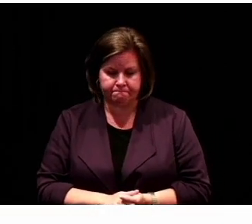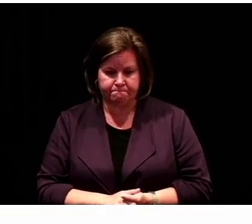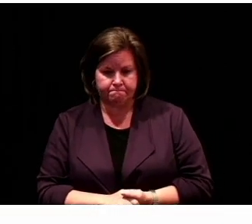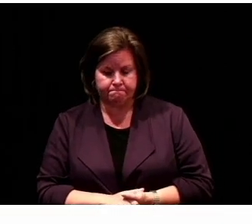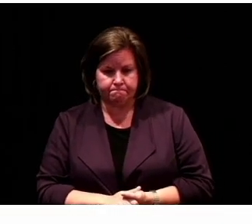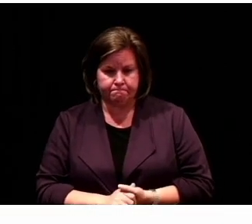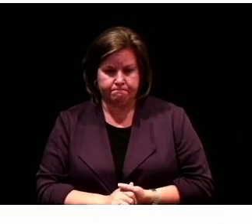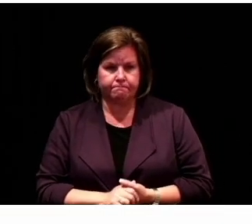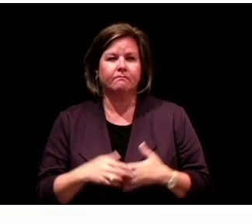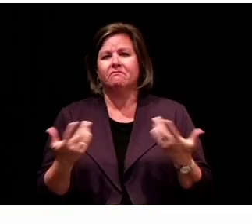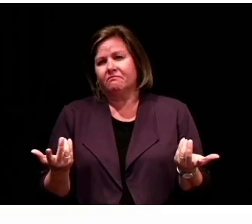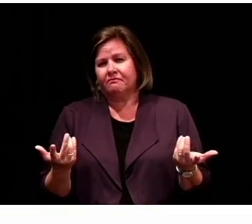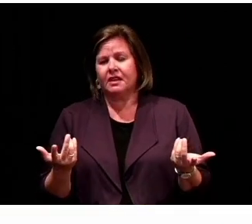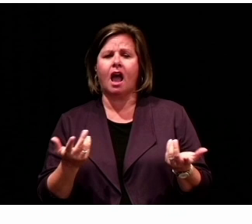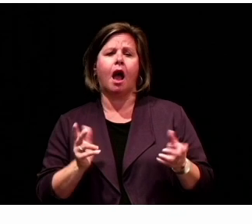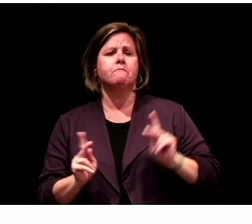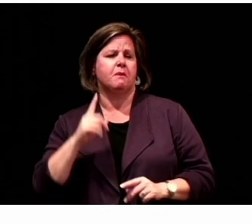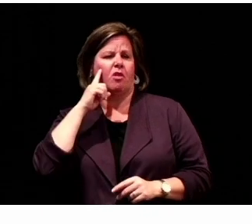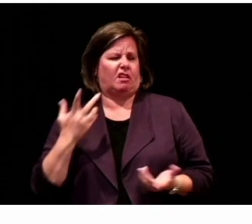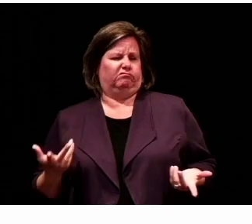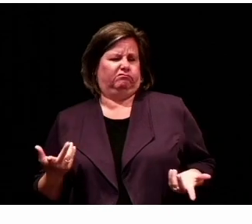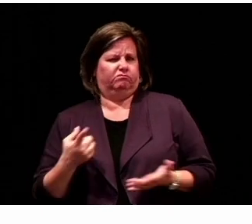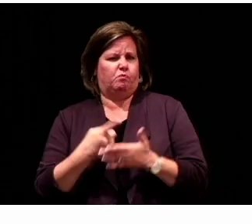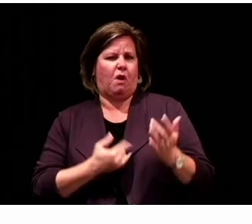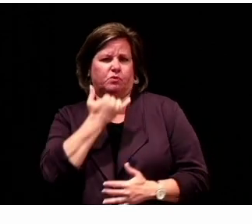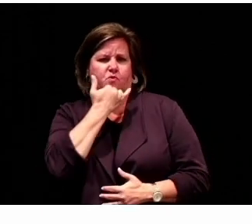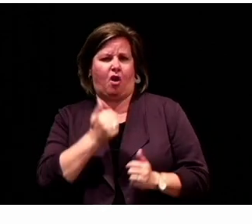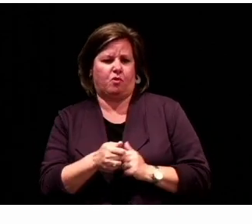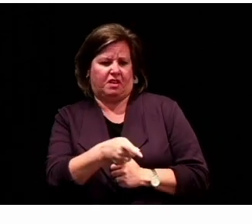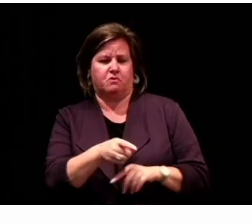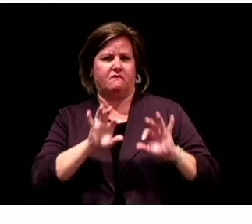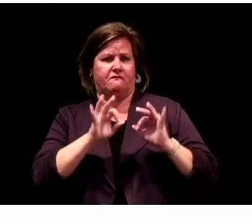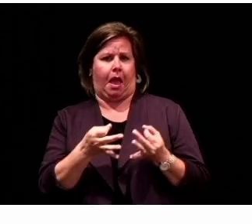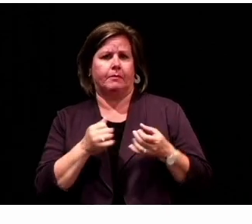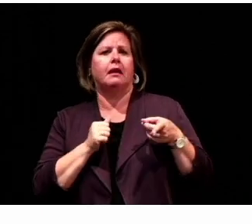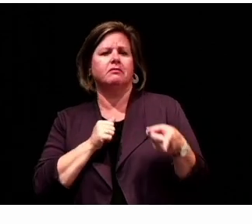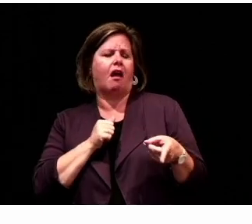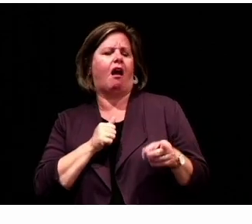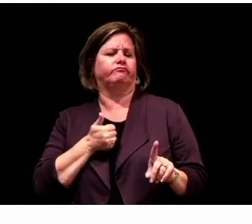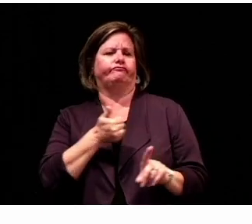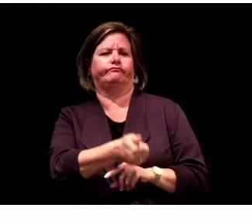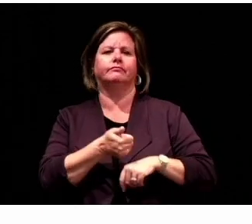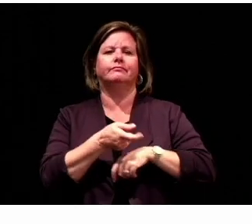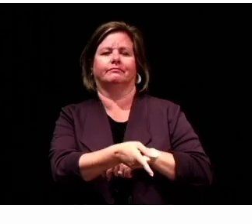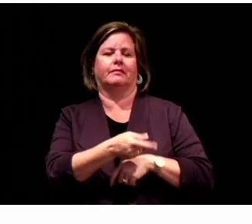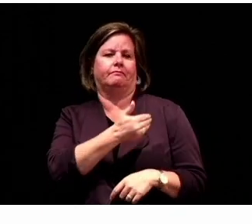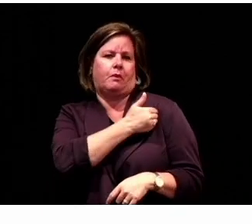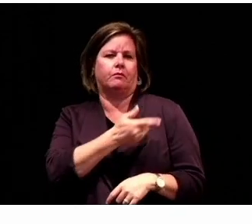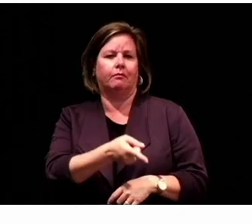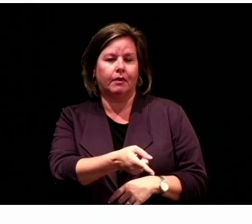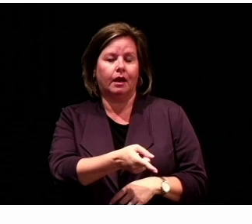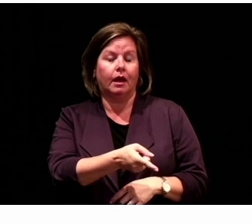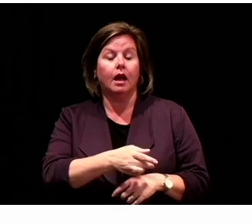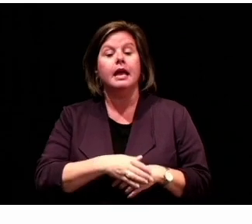12.82 households or 1 in 13 households. In Michigan, the eviction filing rate is 1 in 7.8,